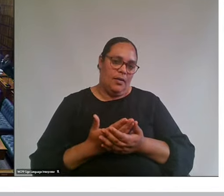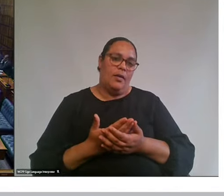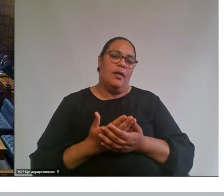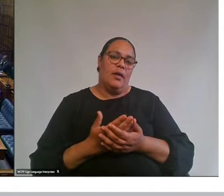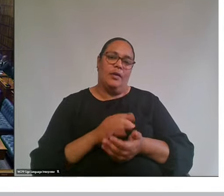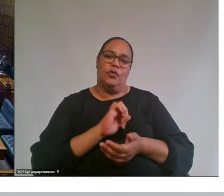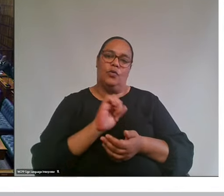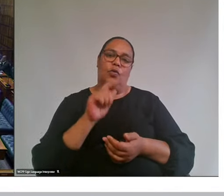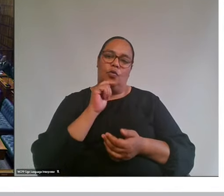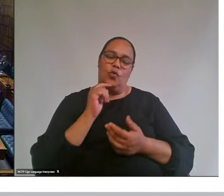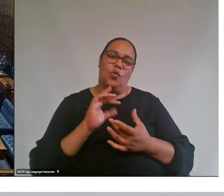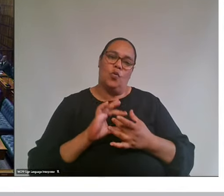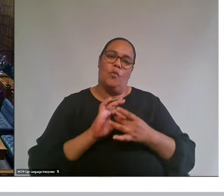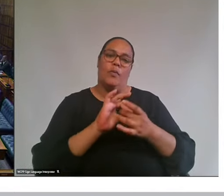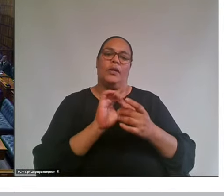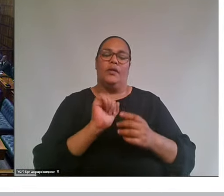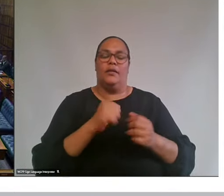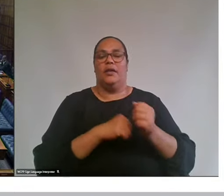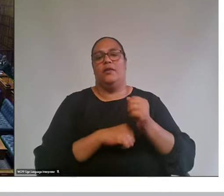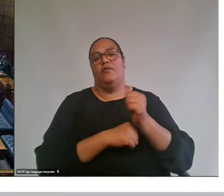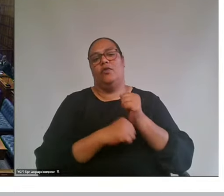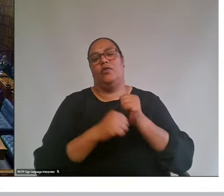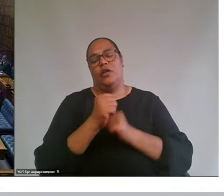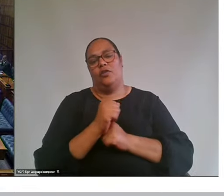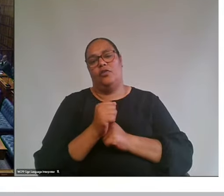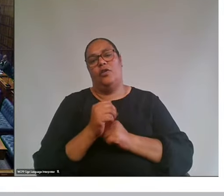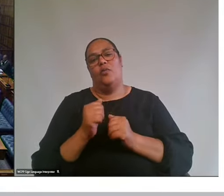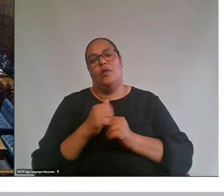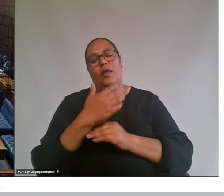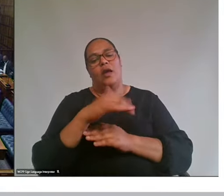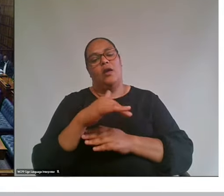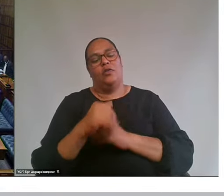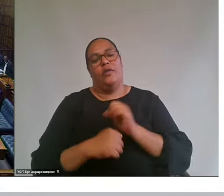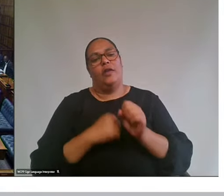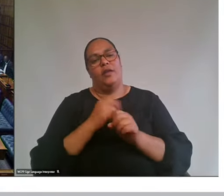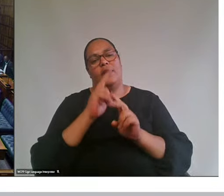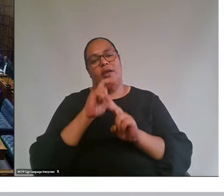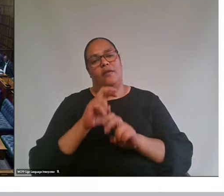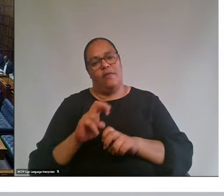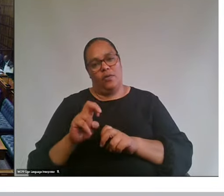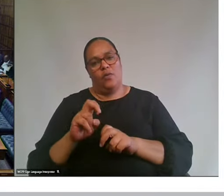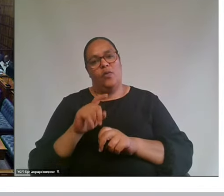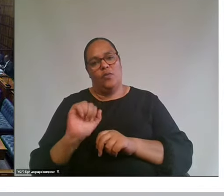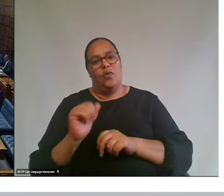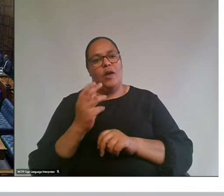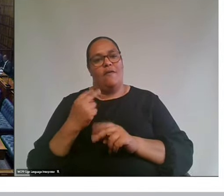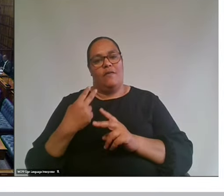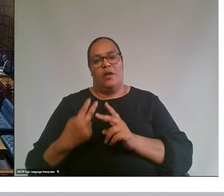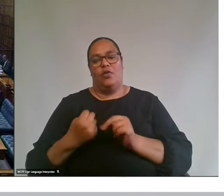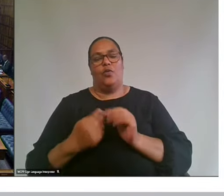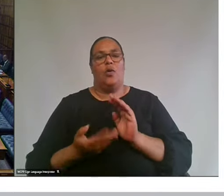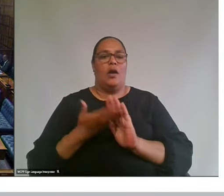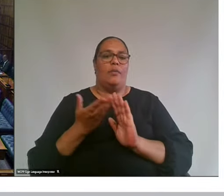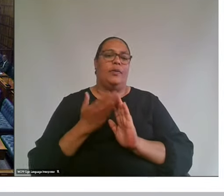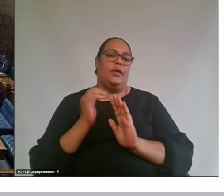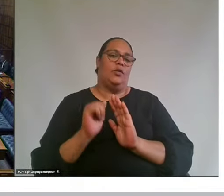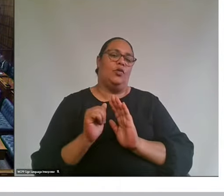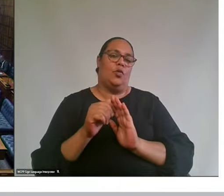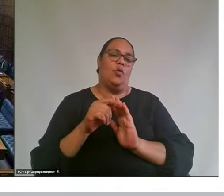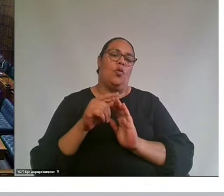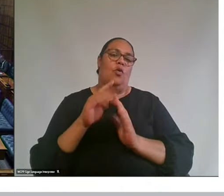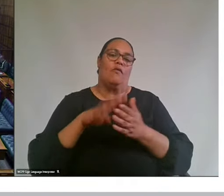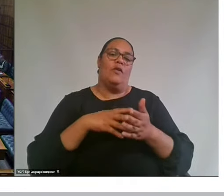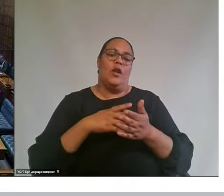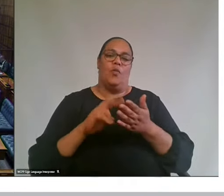they are committed to that Port infrastructure over the um outside of the Year under review they have recently updated their port development framework